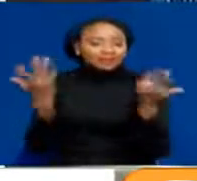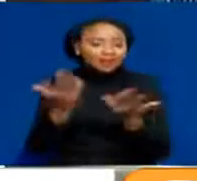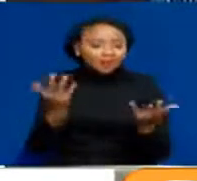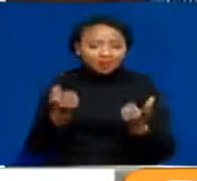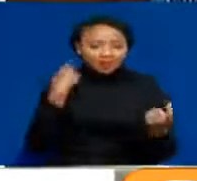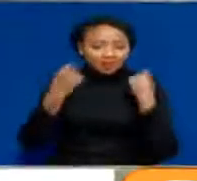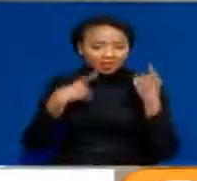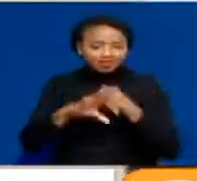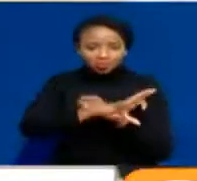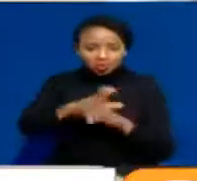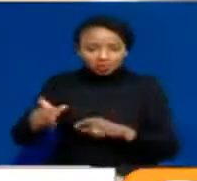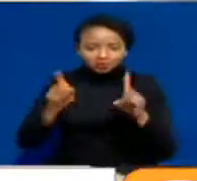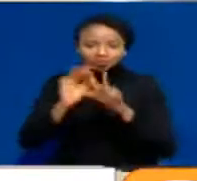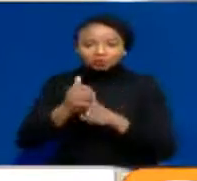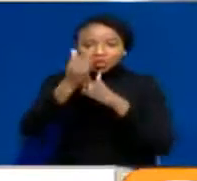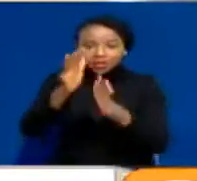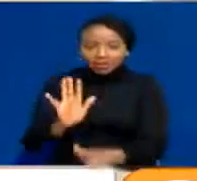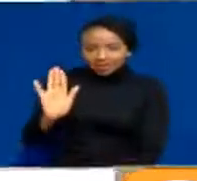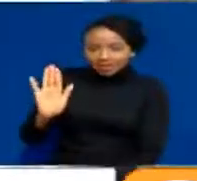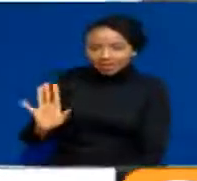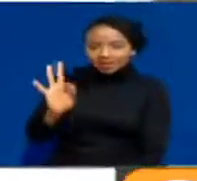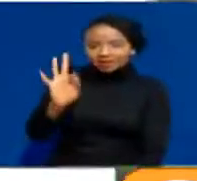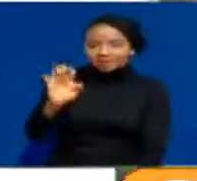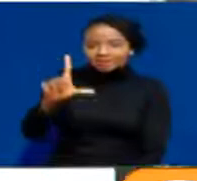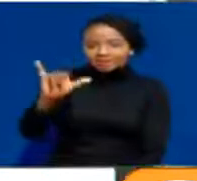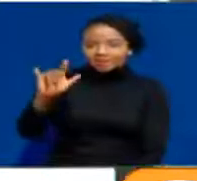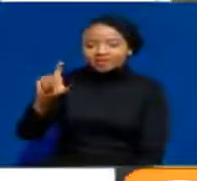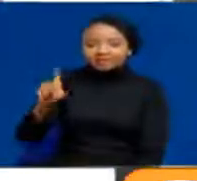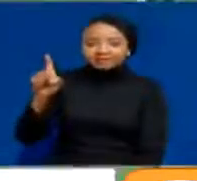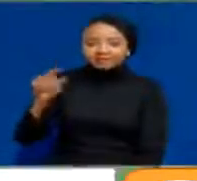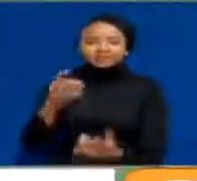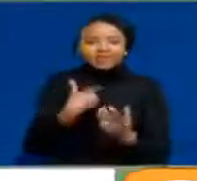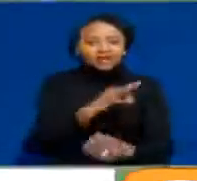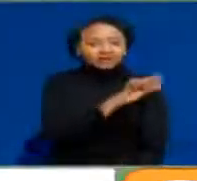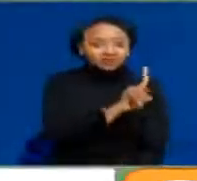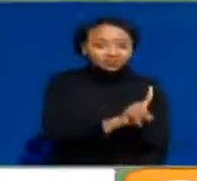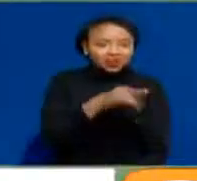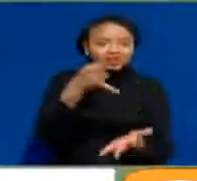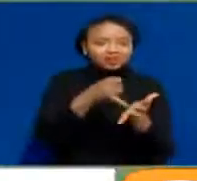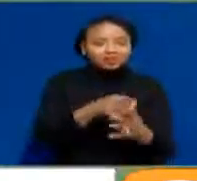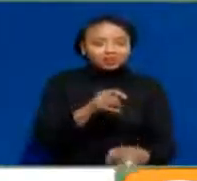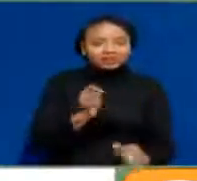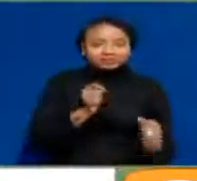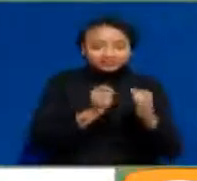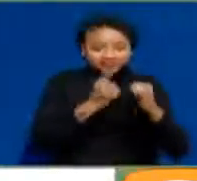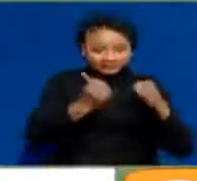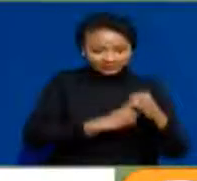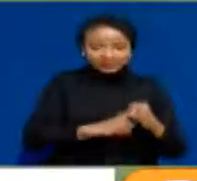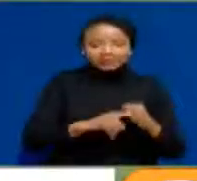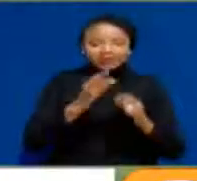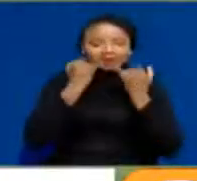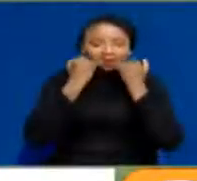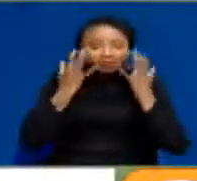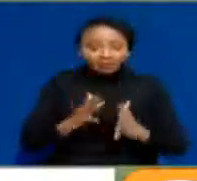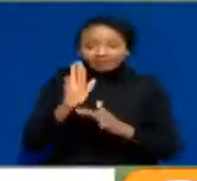Under the leadership of FIFA referees instructor Felix Tangawarima, 31 referees, amongst them 16 FIFA referees, will have to